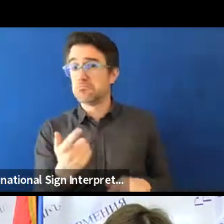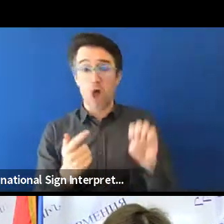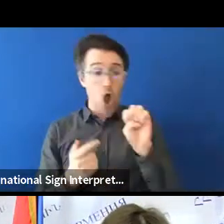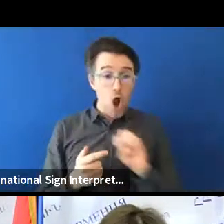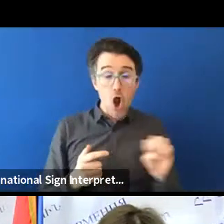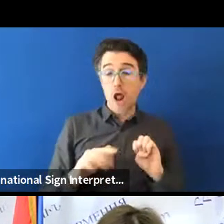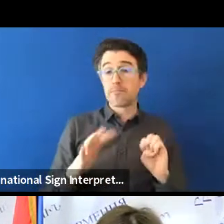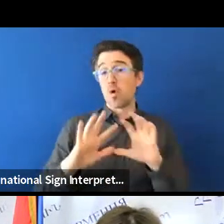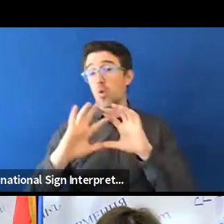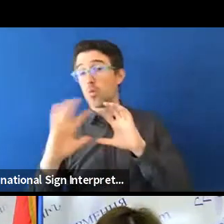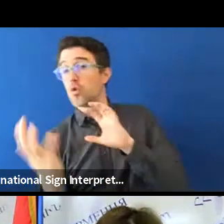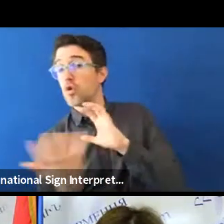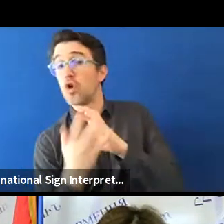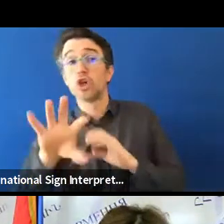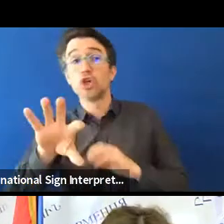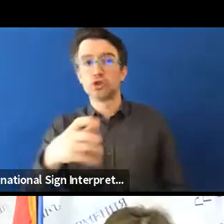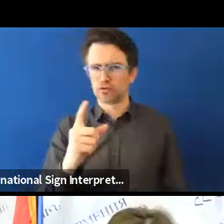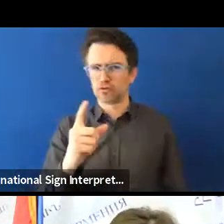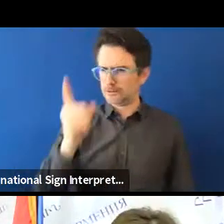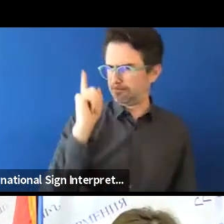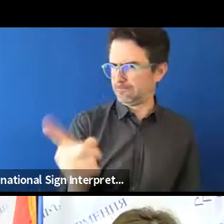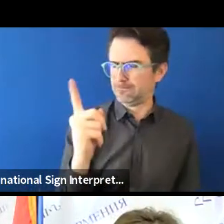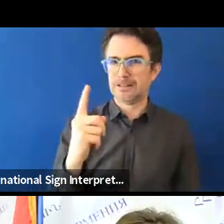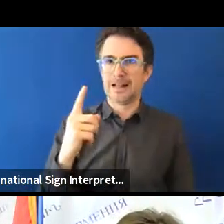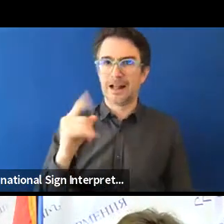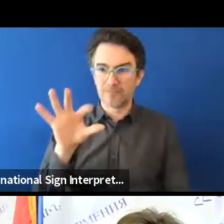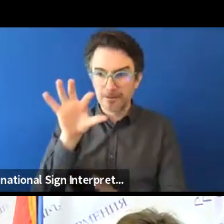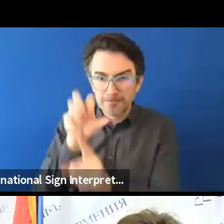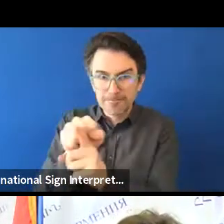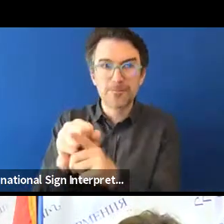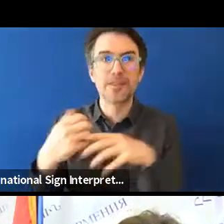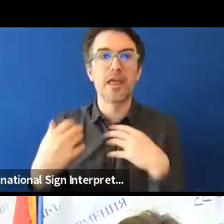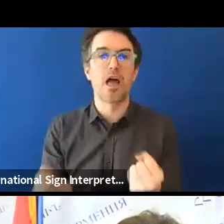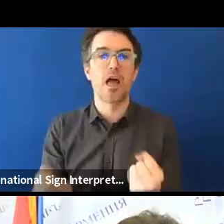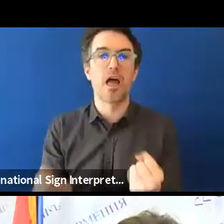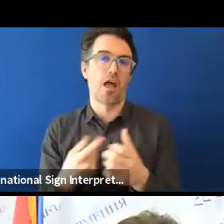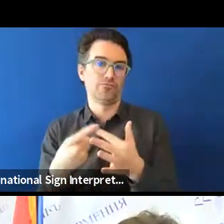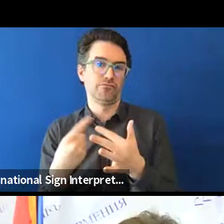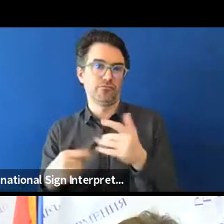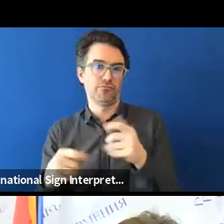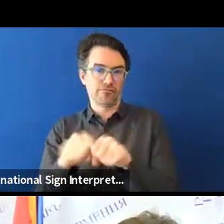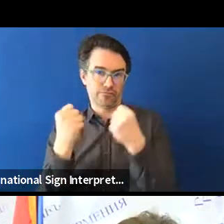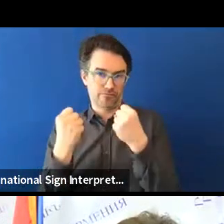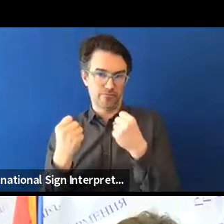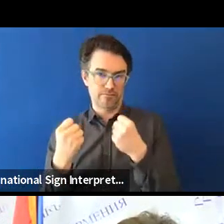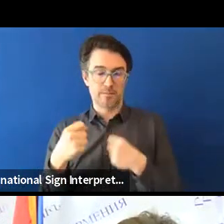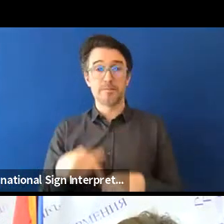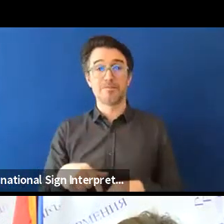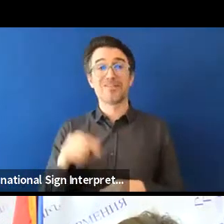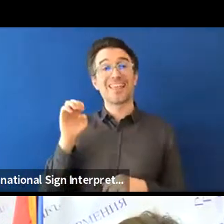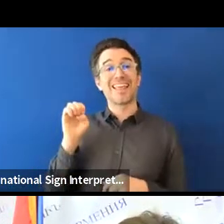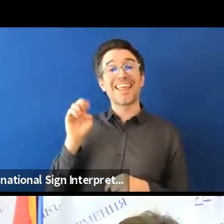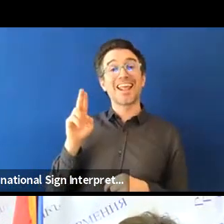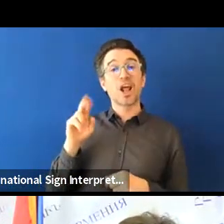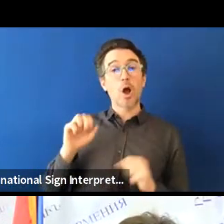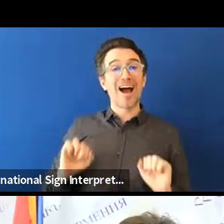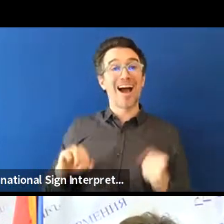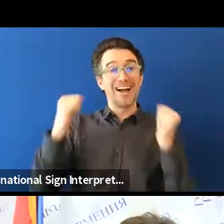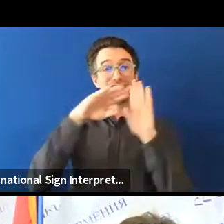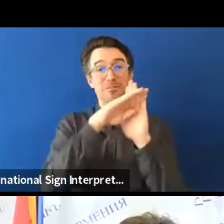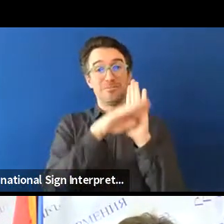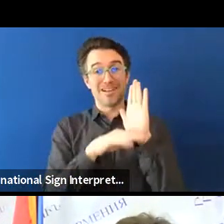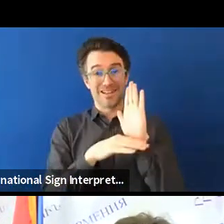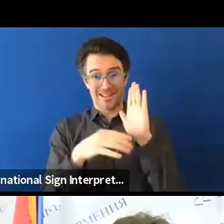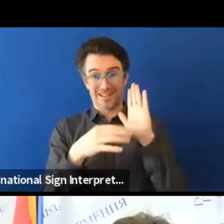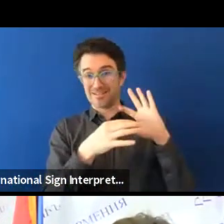so our recent EU Action Plan on Human Rights and Democracy, the EU